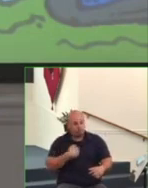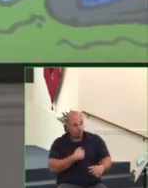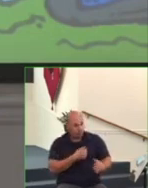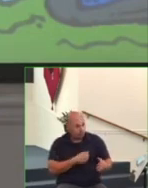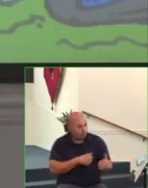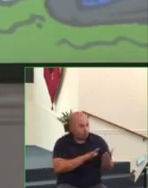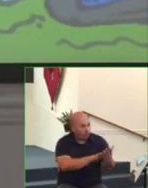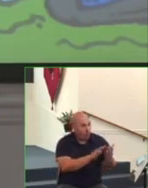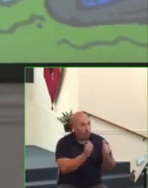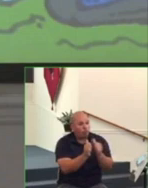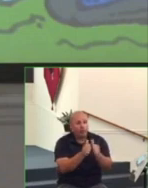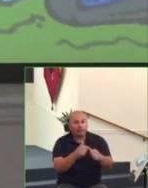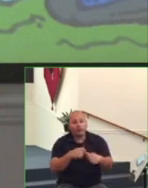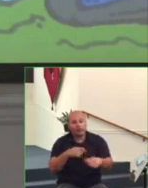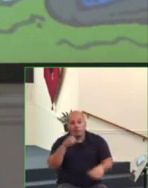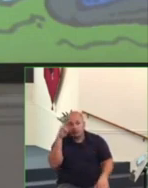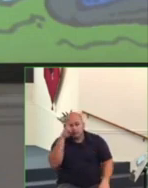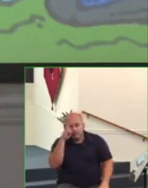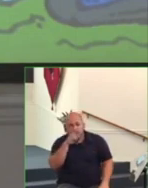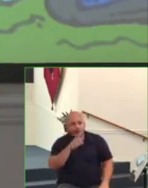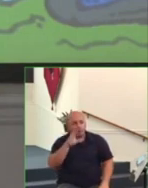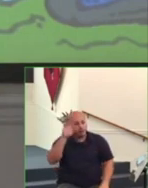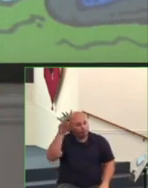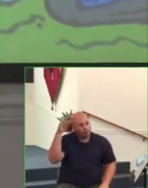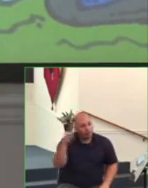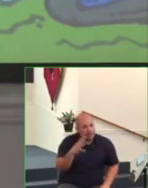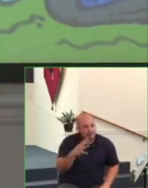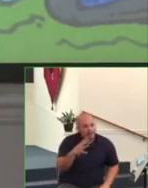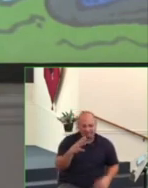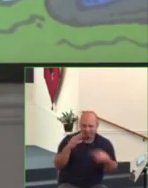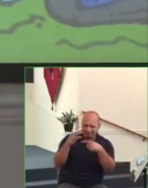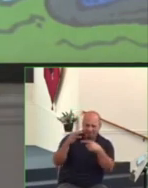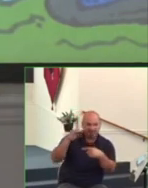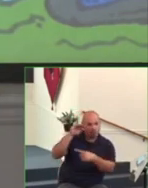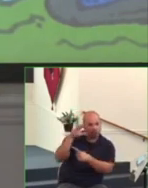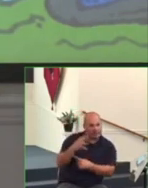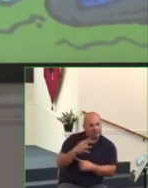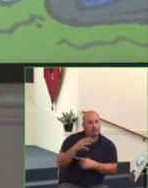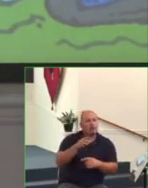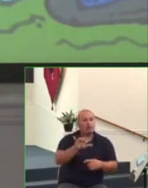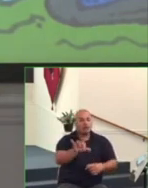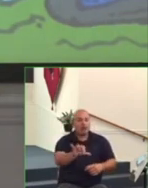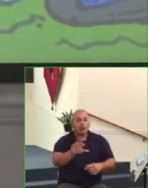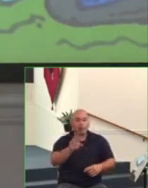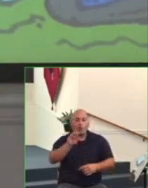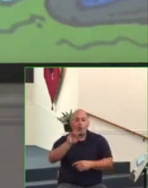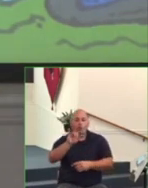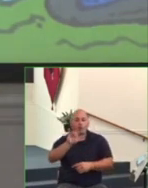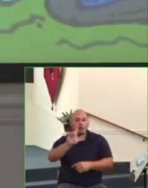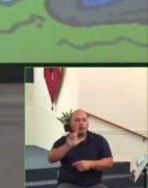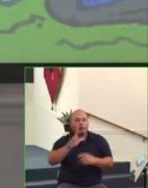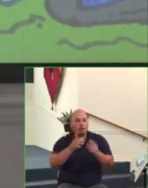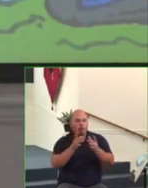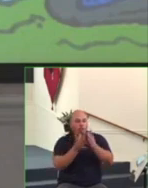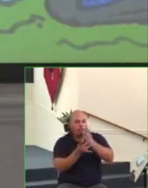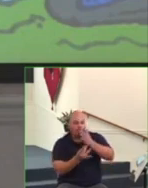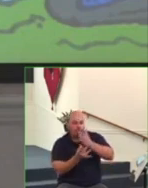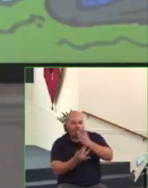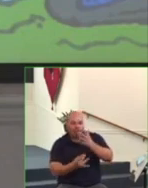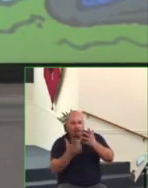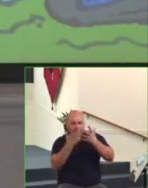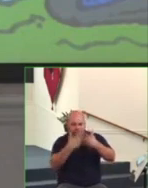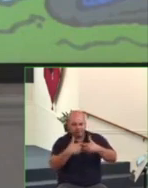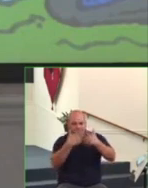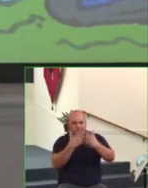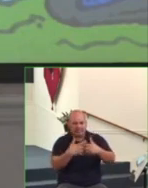is like oil that lubricates the gears that otherwise would grind together. But the oil lets them slip beside each